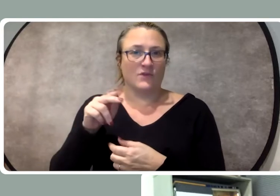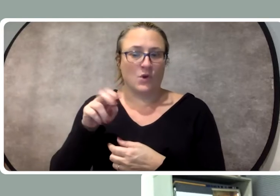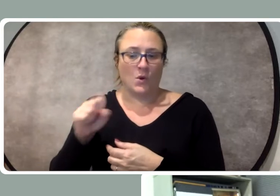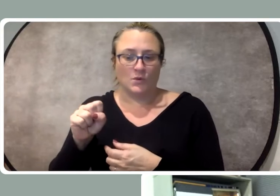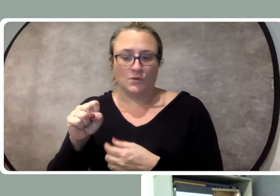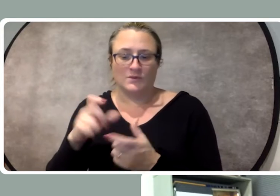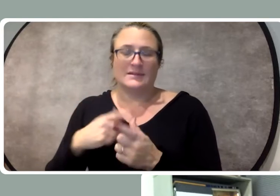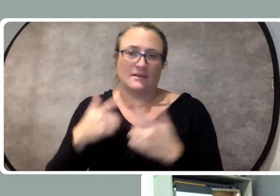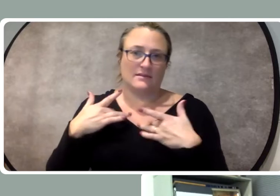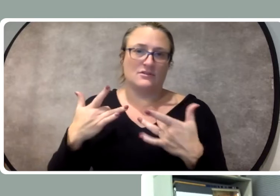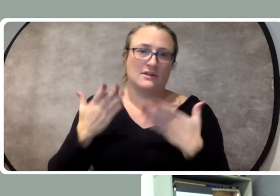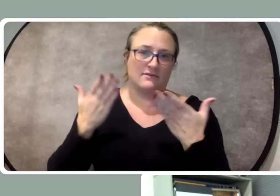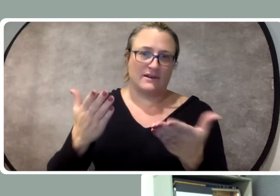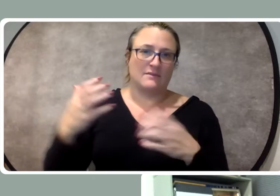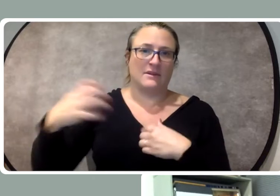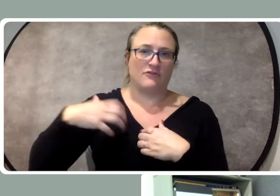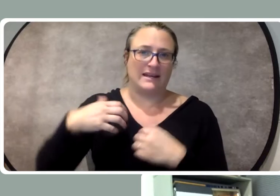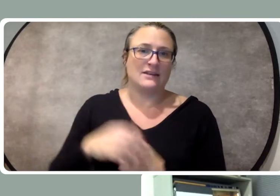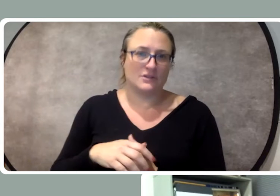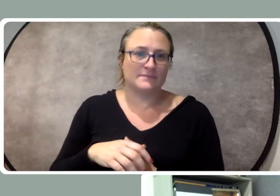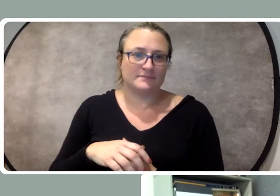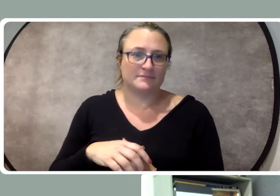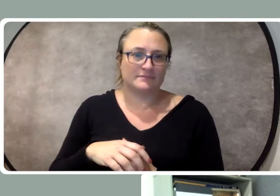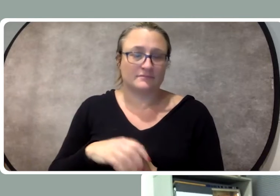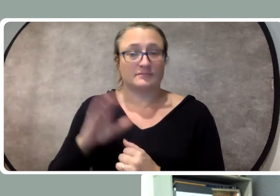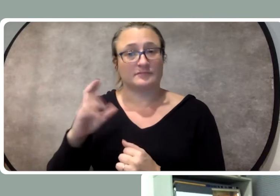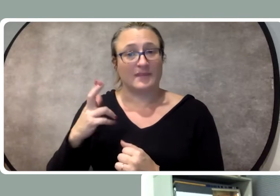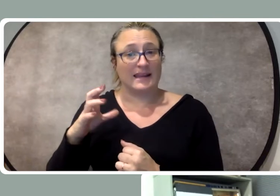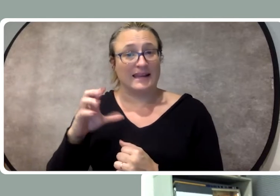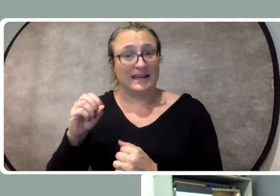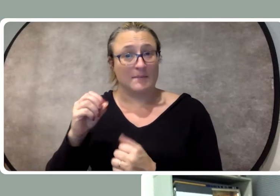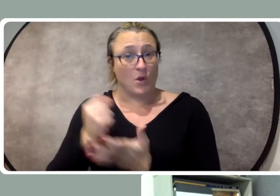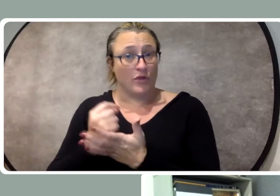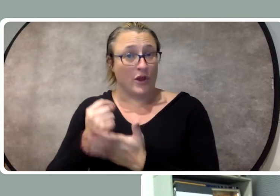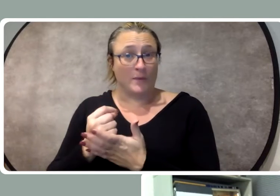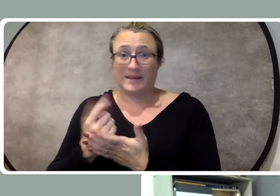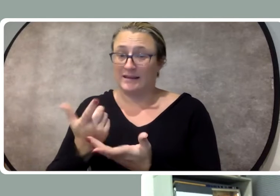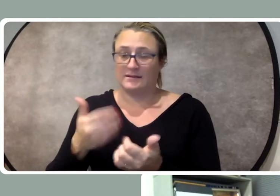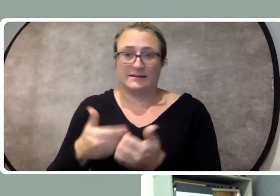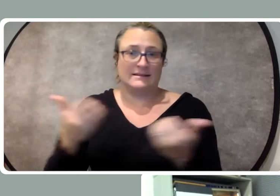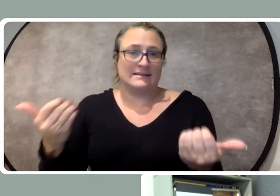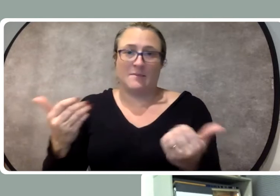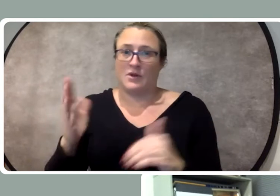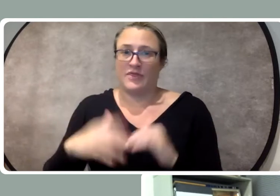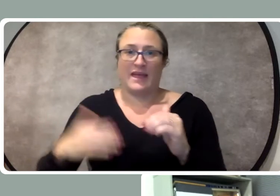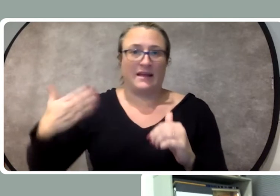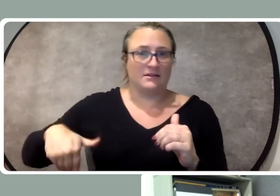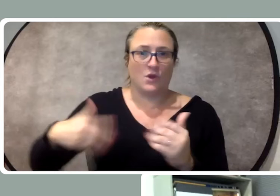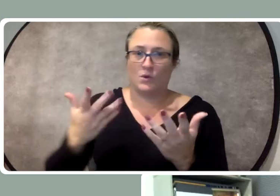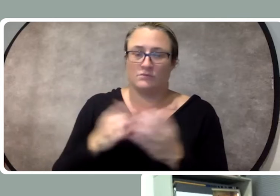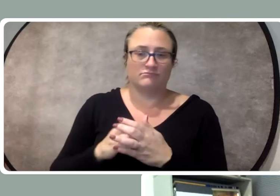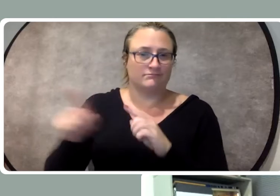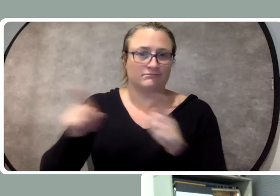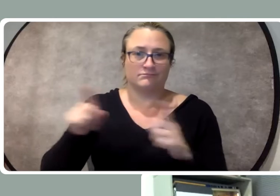recommended to have radiation as well. But the chemotherapy question, like I said, is completely independent of the local therapy with surgery and